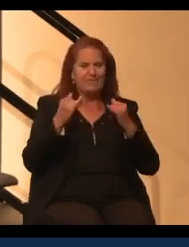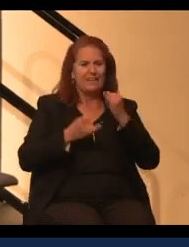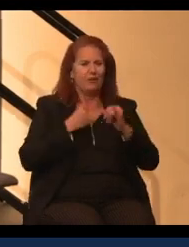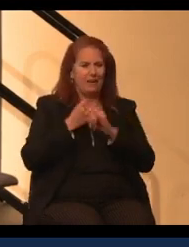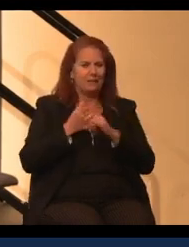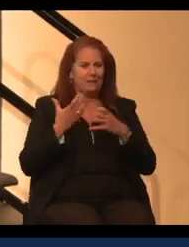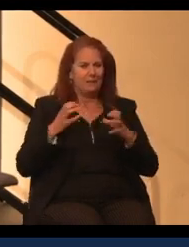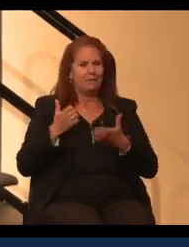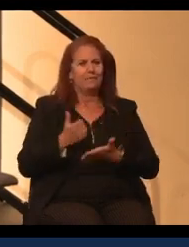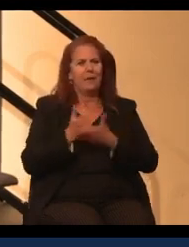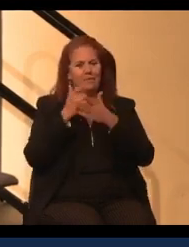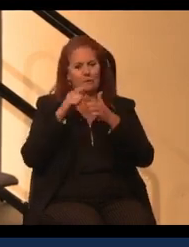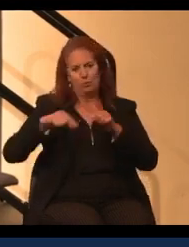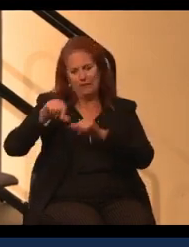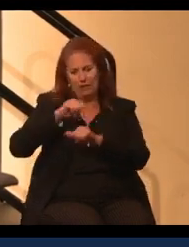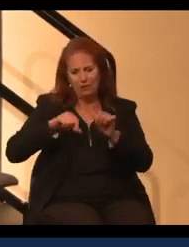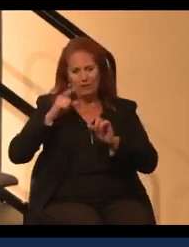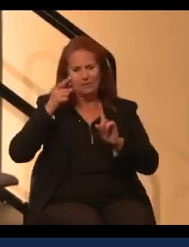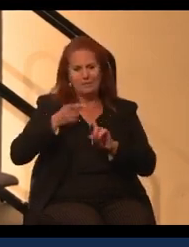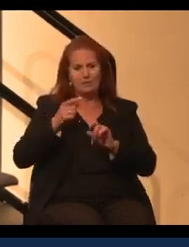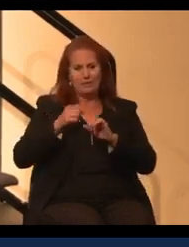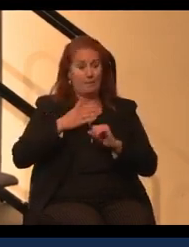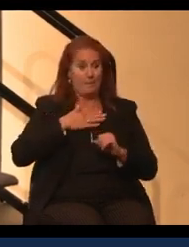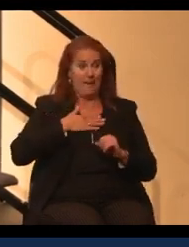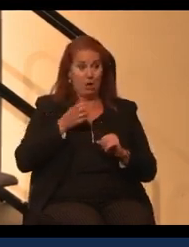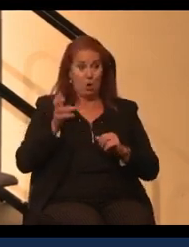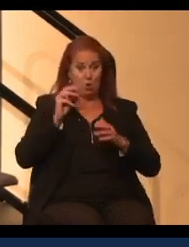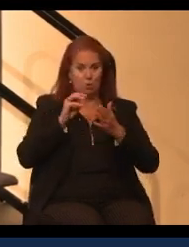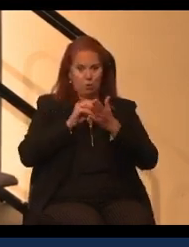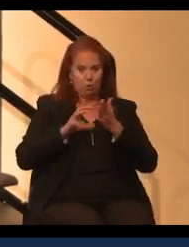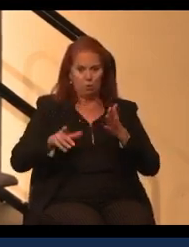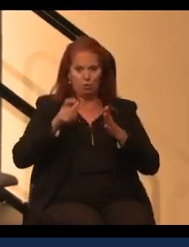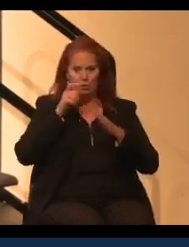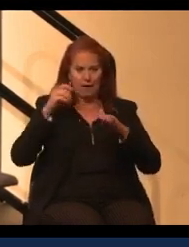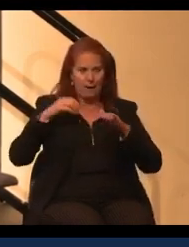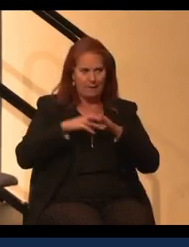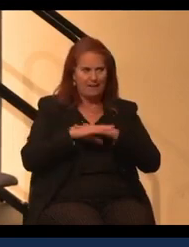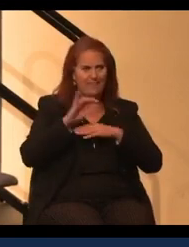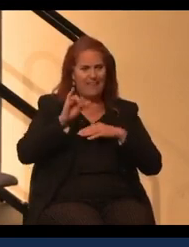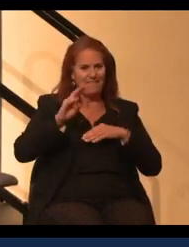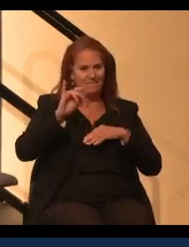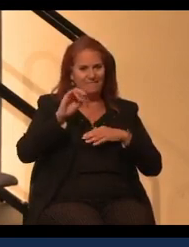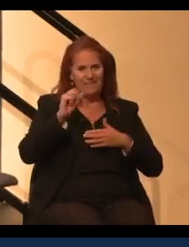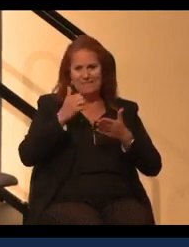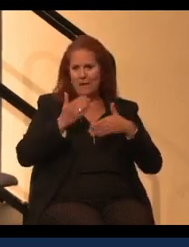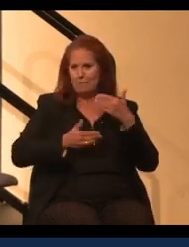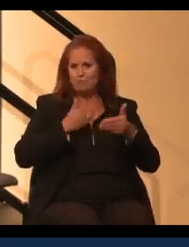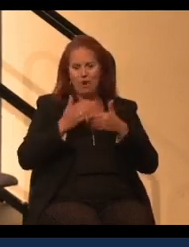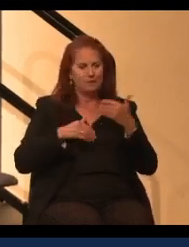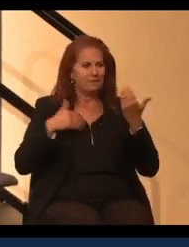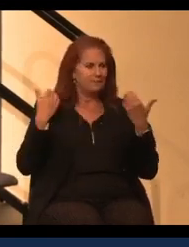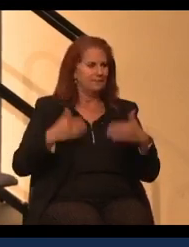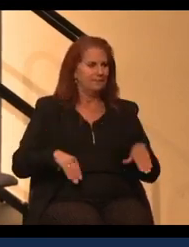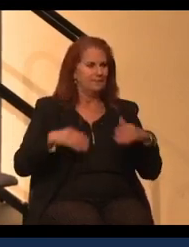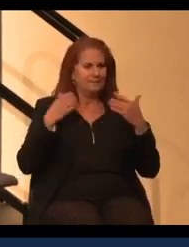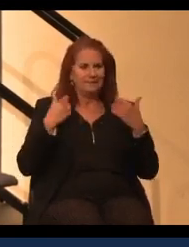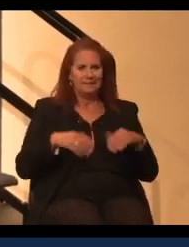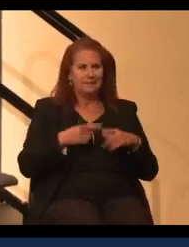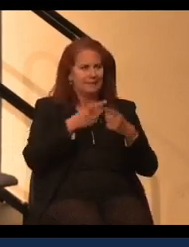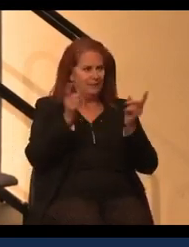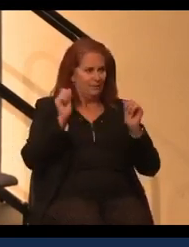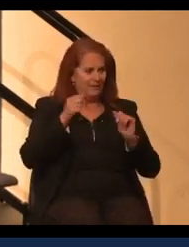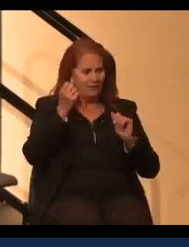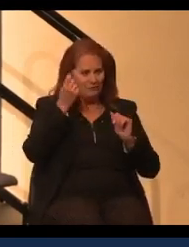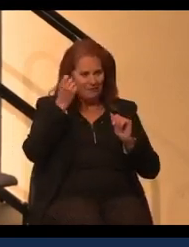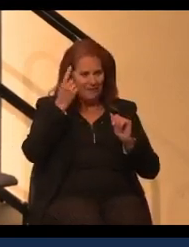been tremendously helpful, especially with my own students who are coming in. That visa process has just been, I'm sure many of you can relate.